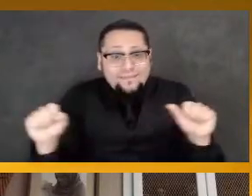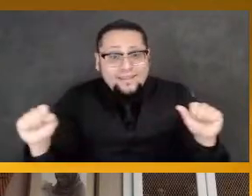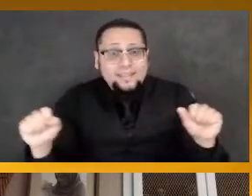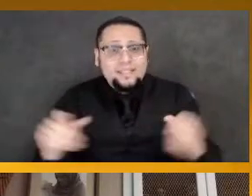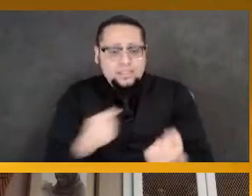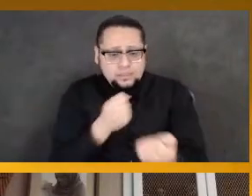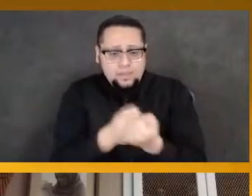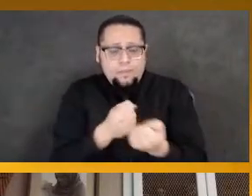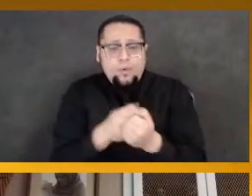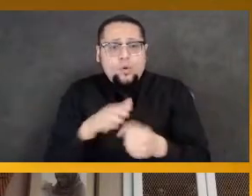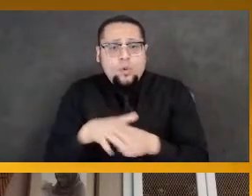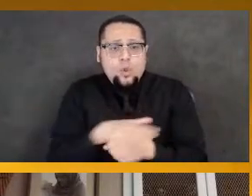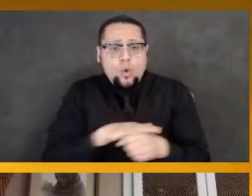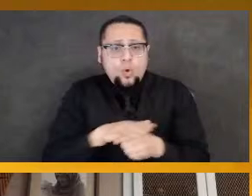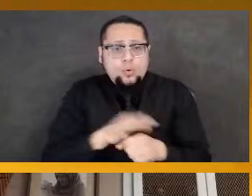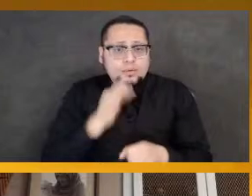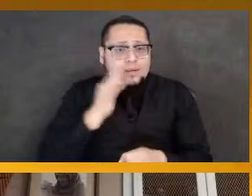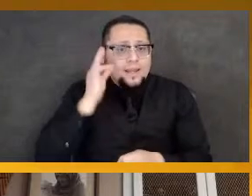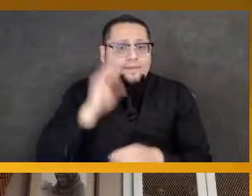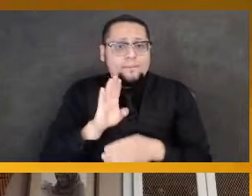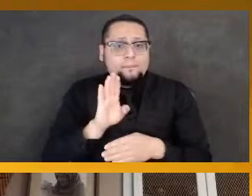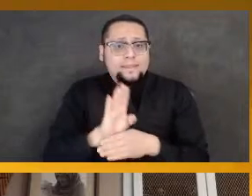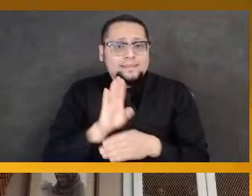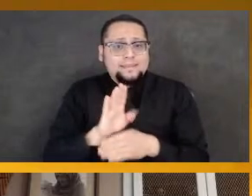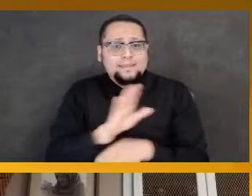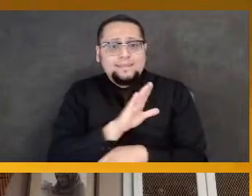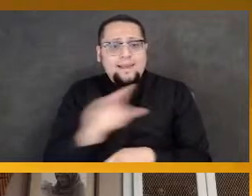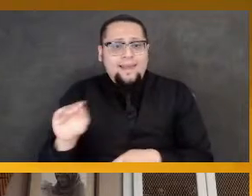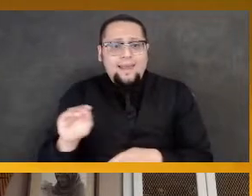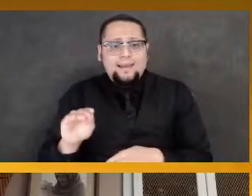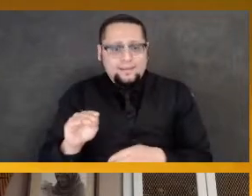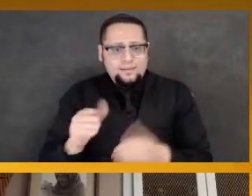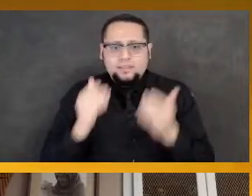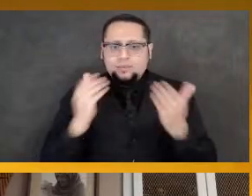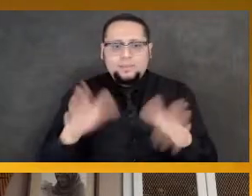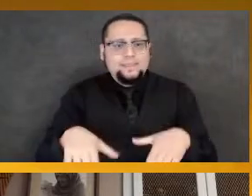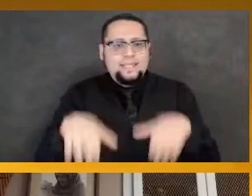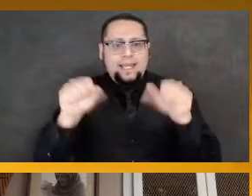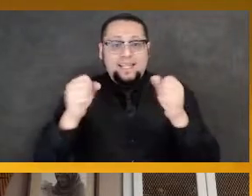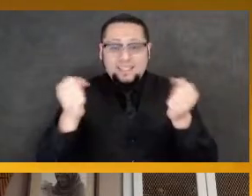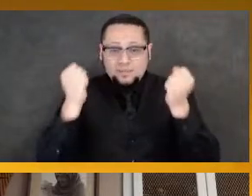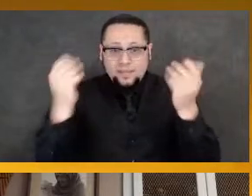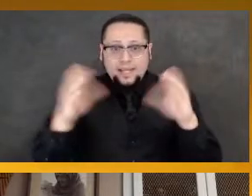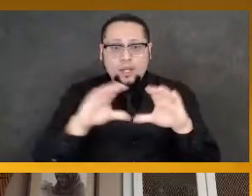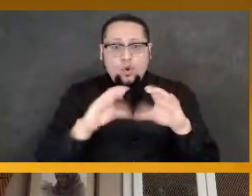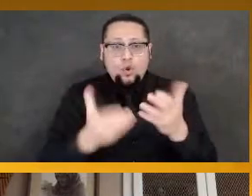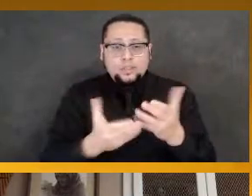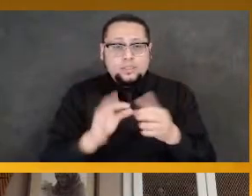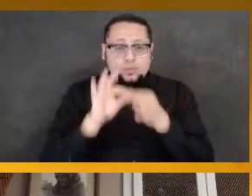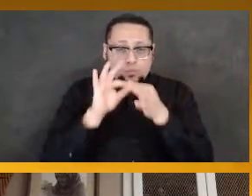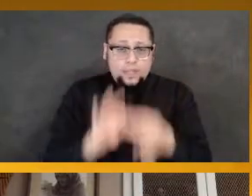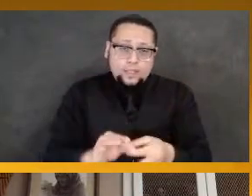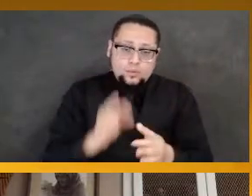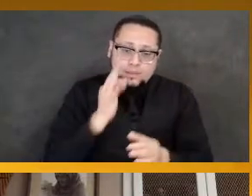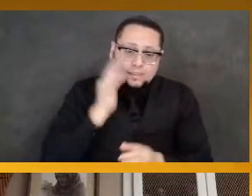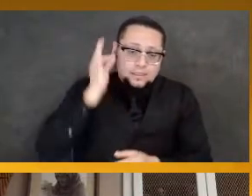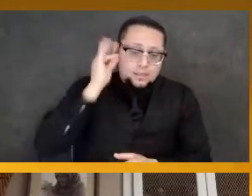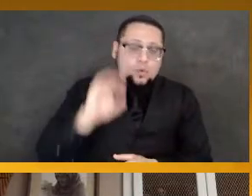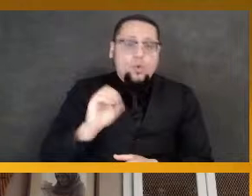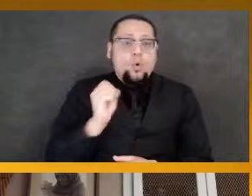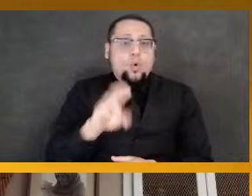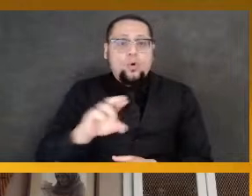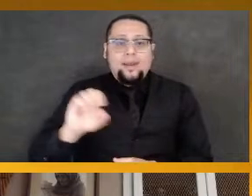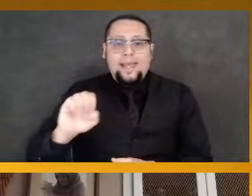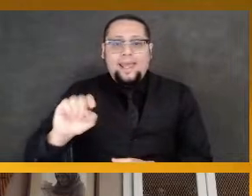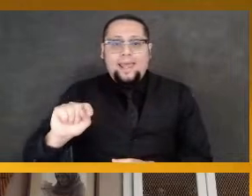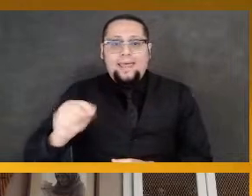businesses, and I encourage that you take as many Indigenous courses or ethnic studies courses